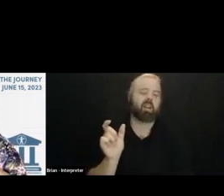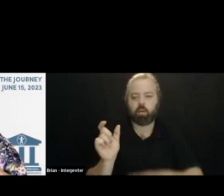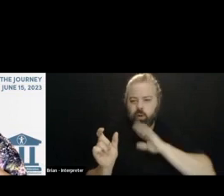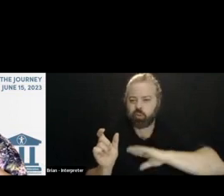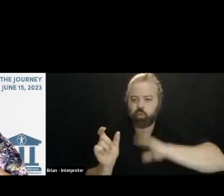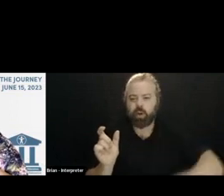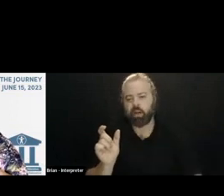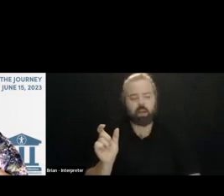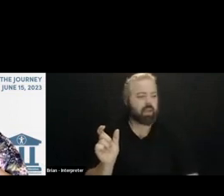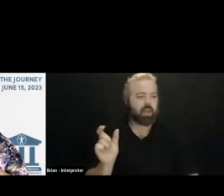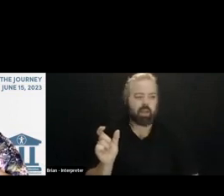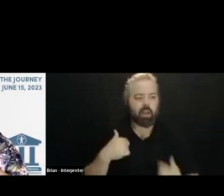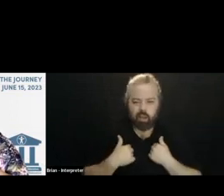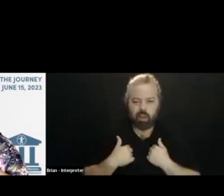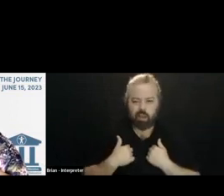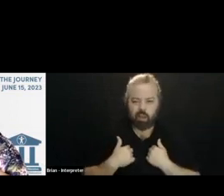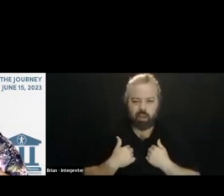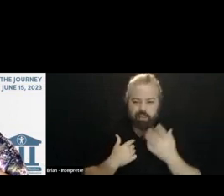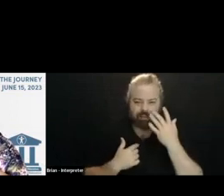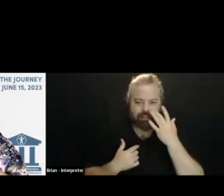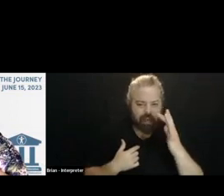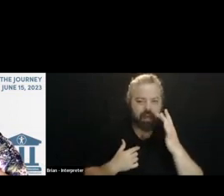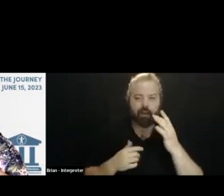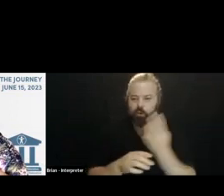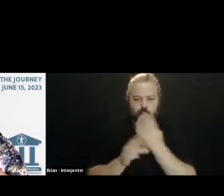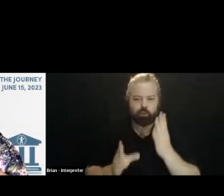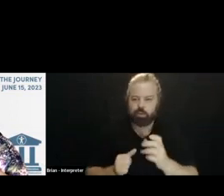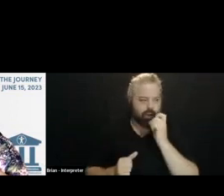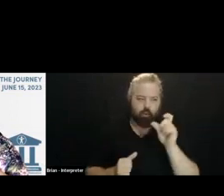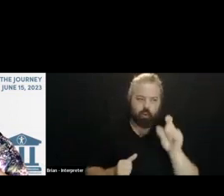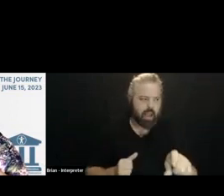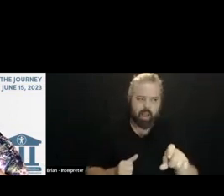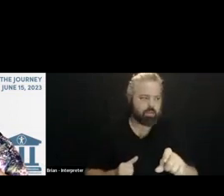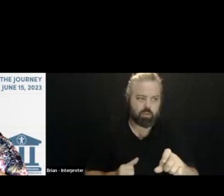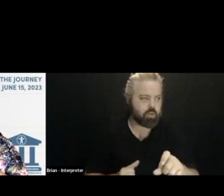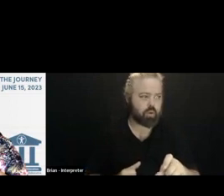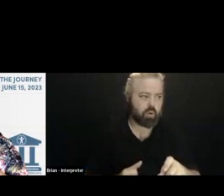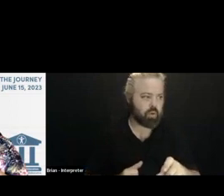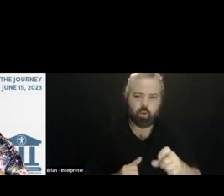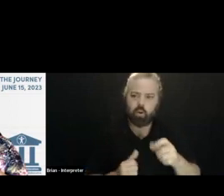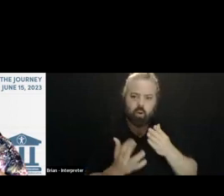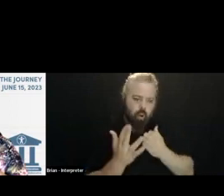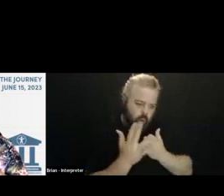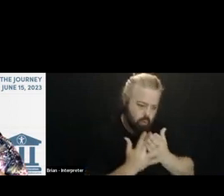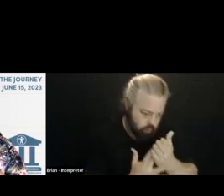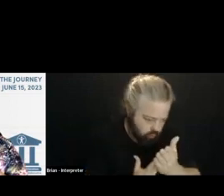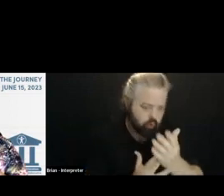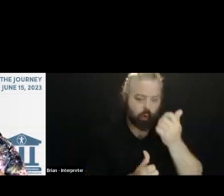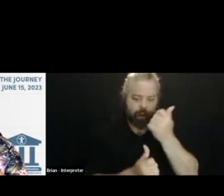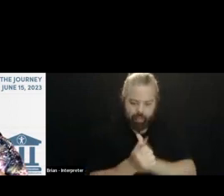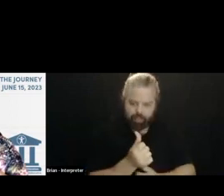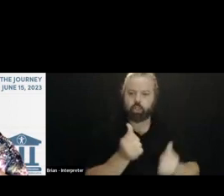right? Because as a sighted user, I don't have to go through every single one of these links to get to who we